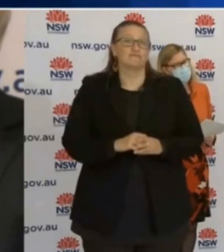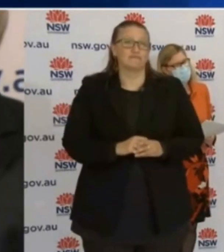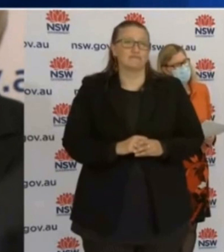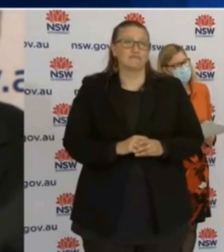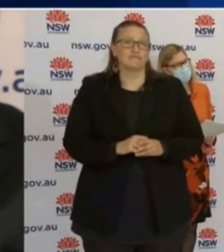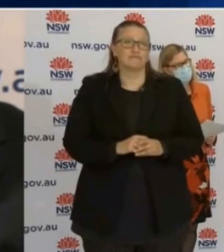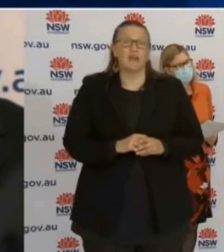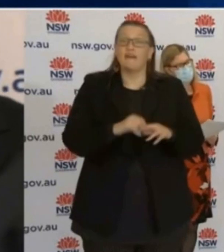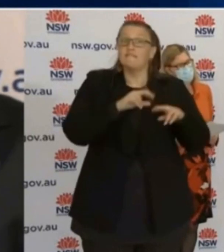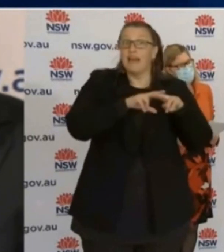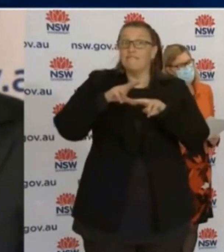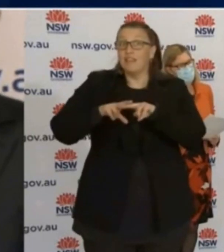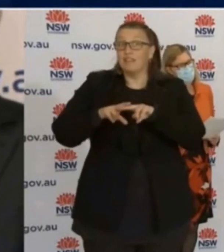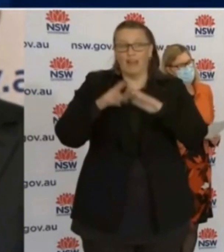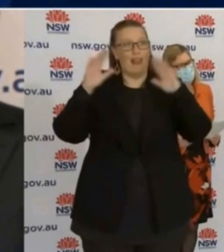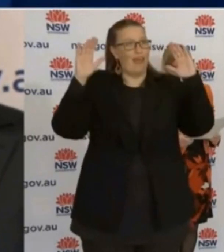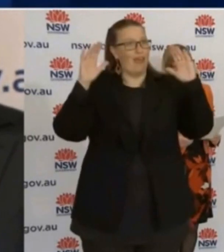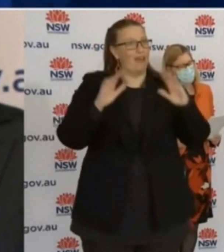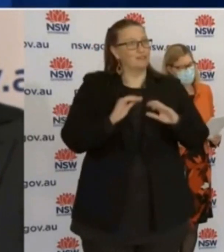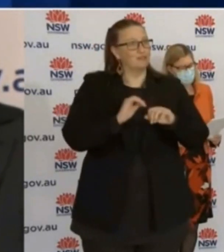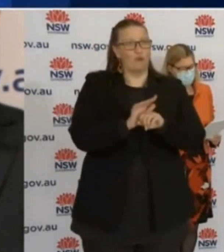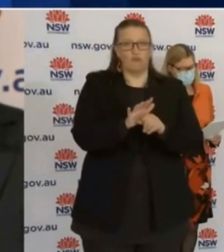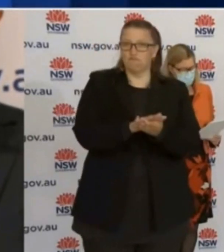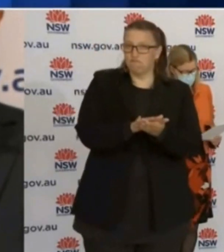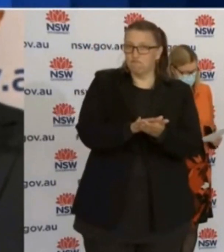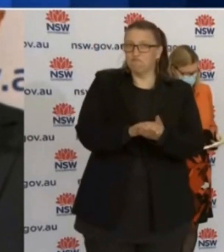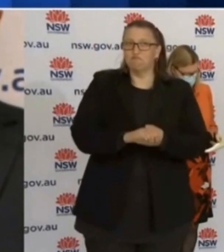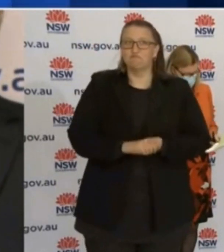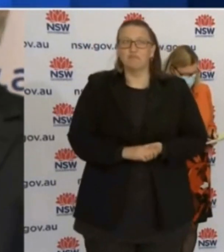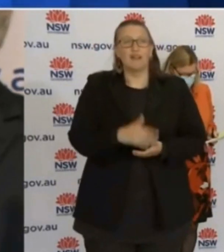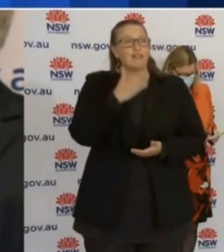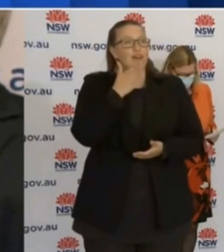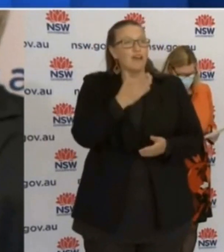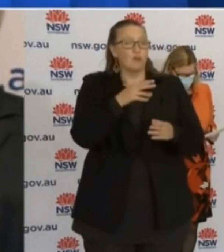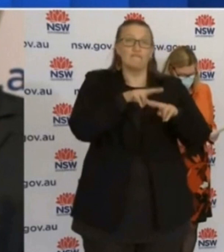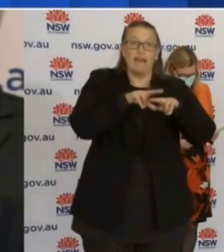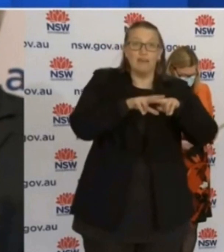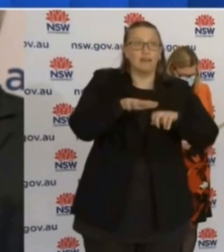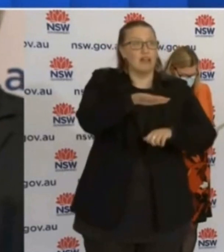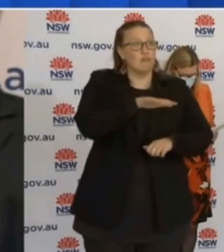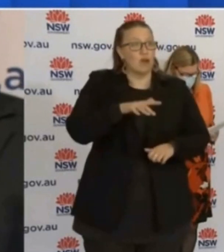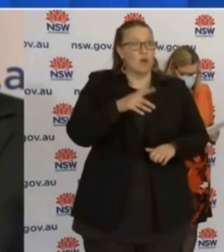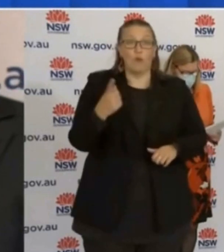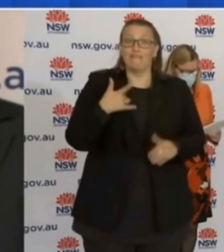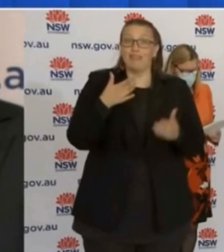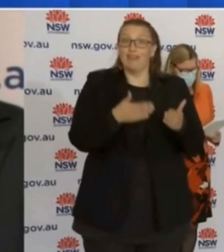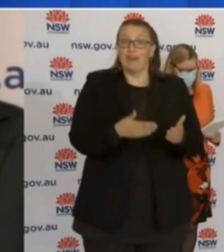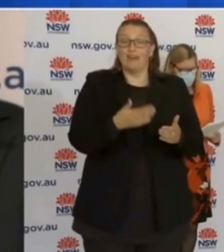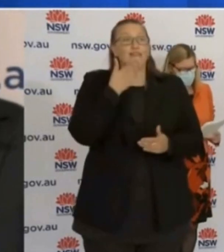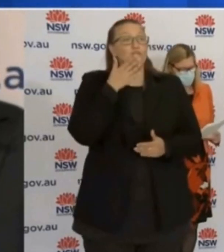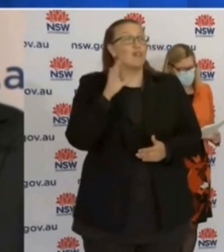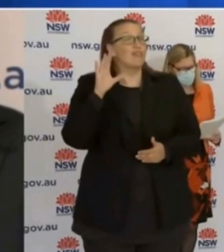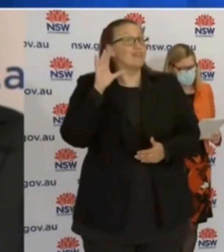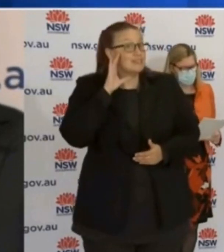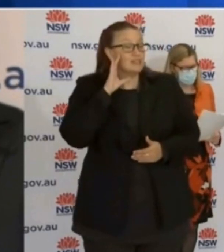in areas like Fairfield. So communities that are responding to the health orders and responding to what we're asking them to do are seeing a decline in their